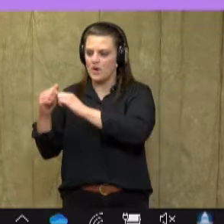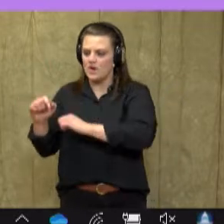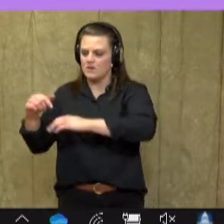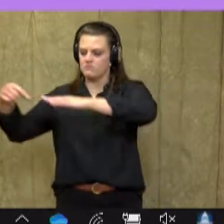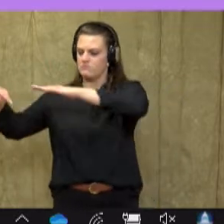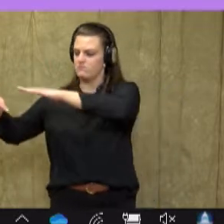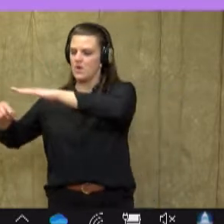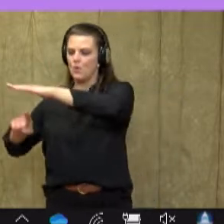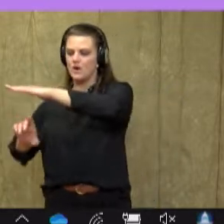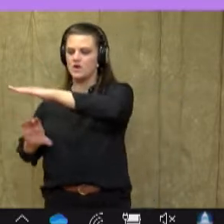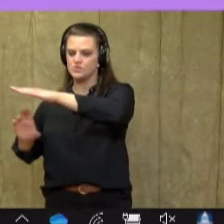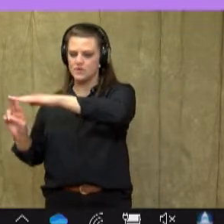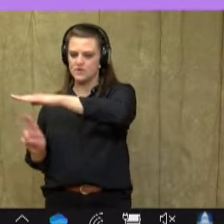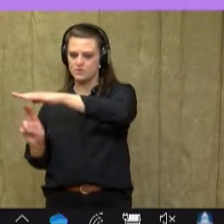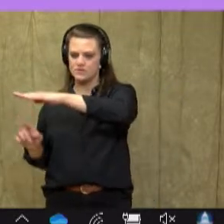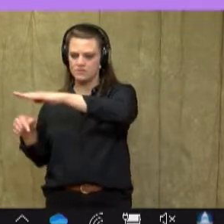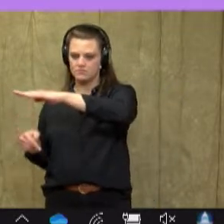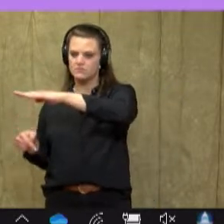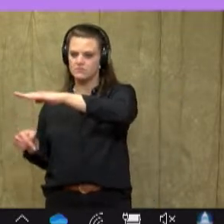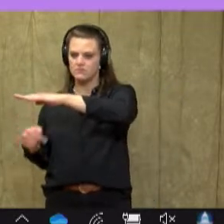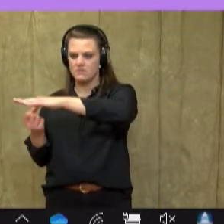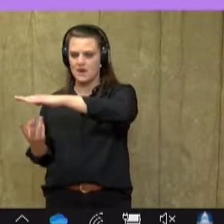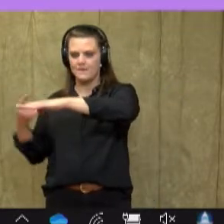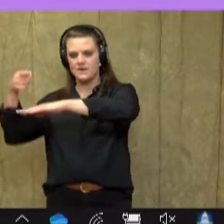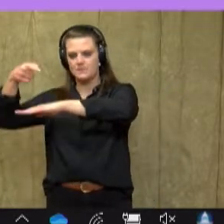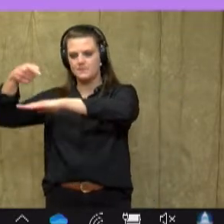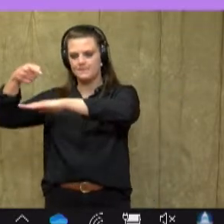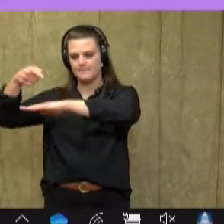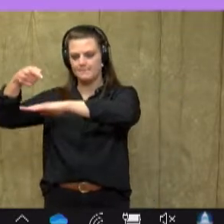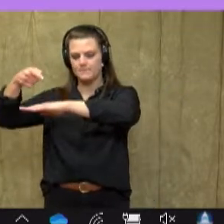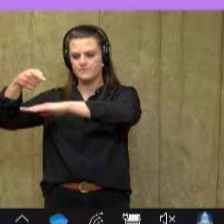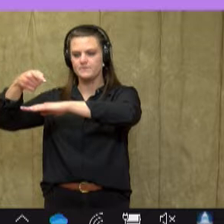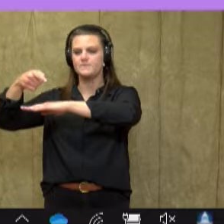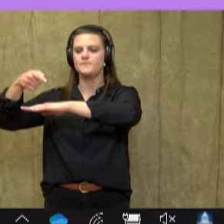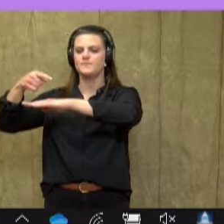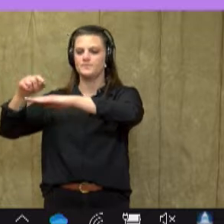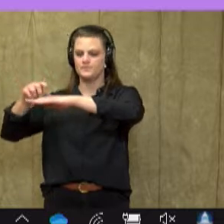we have 5/10, how many hundredths would that be?